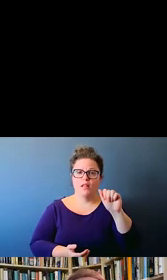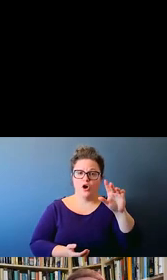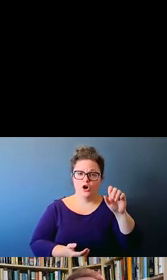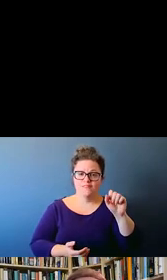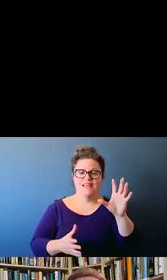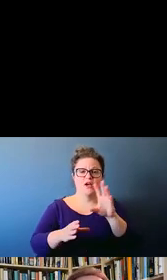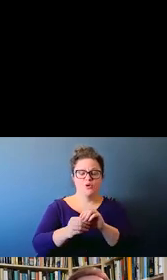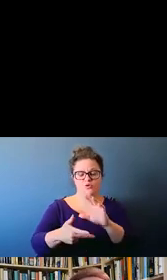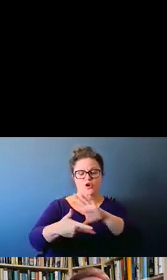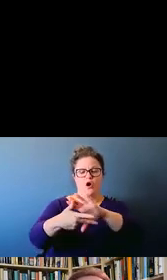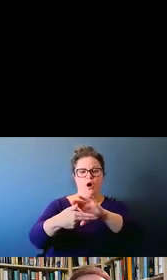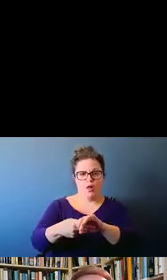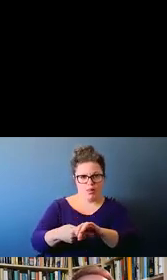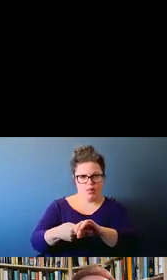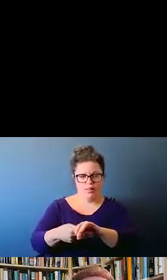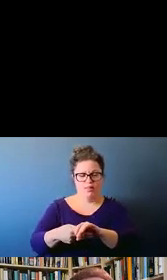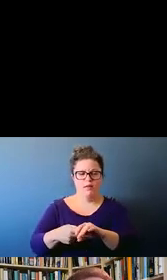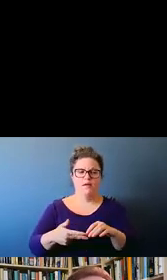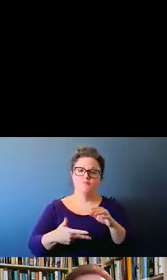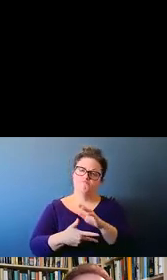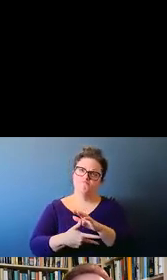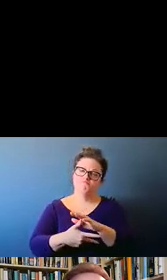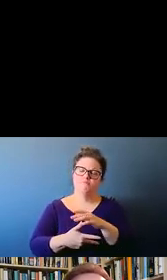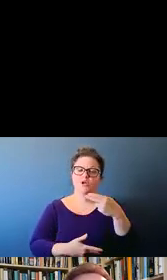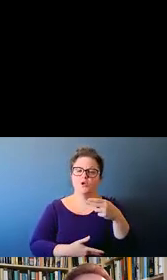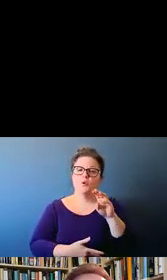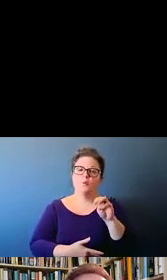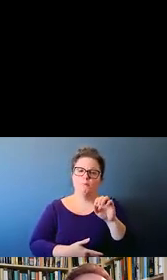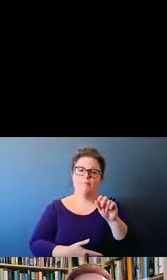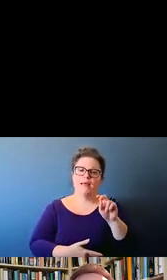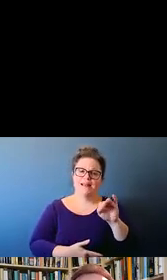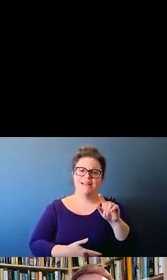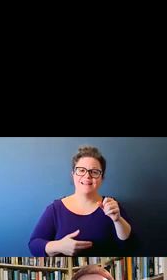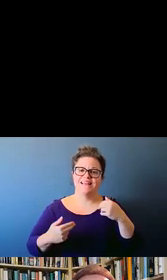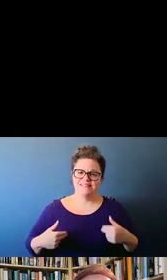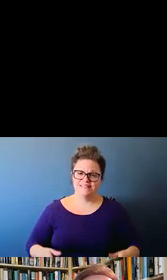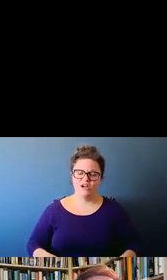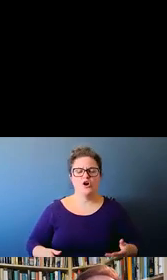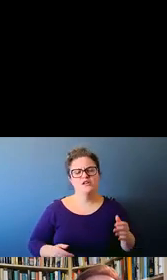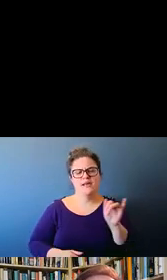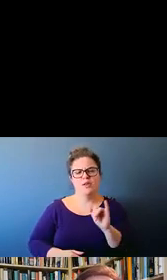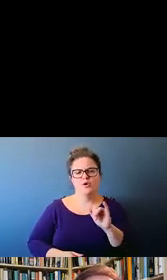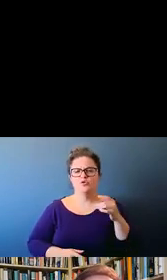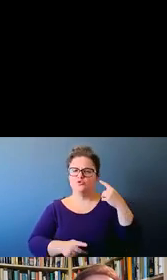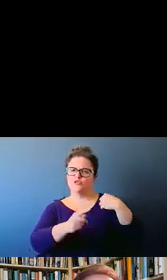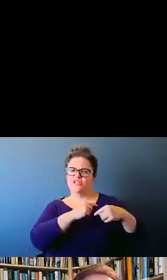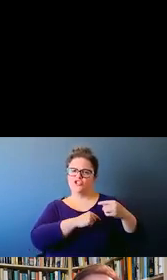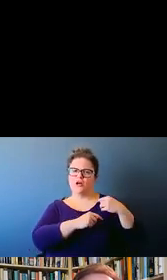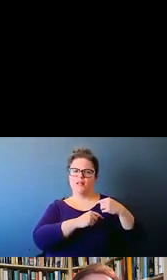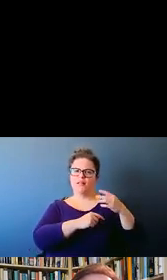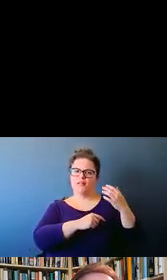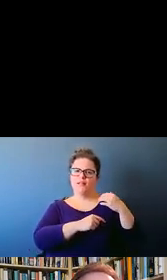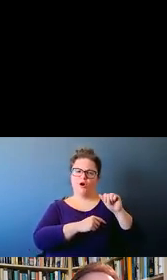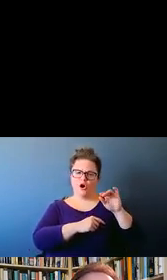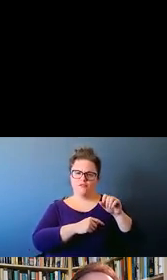The humanities are probably closer to the traditional liberal arts and includes subjects like history